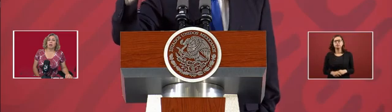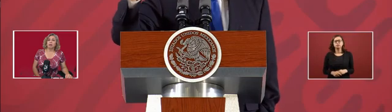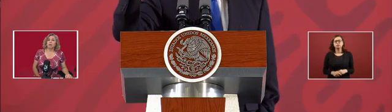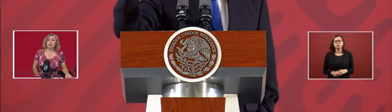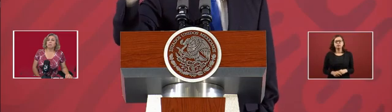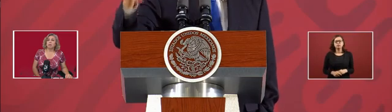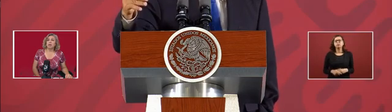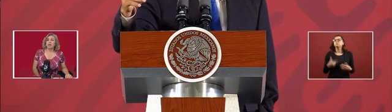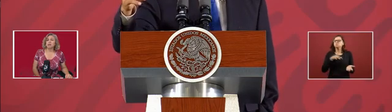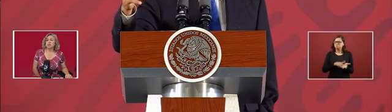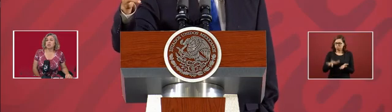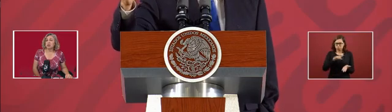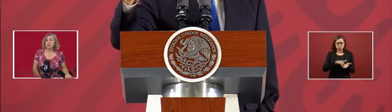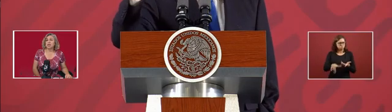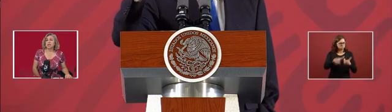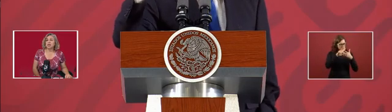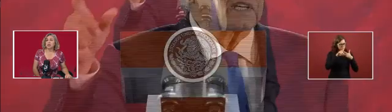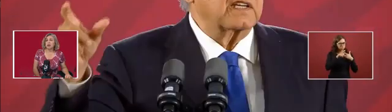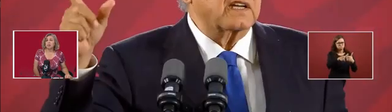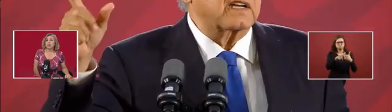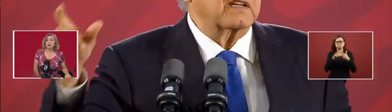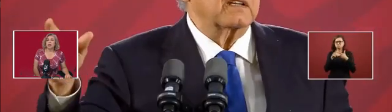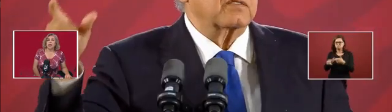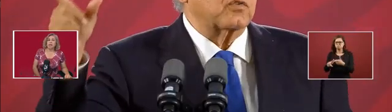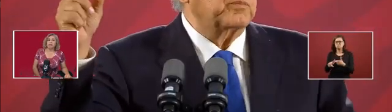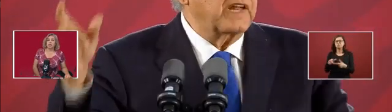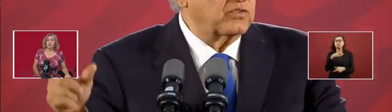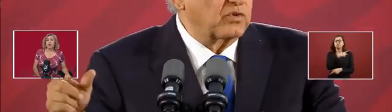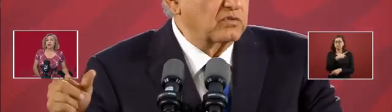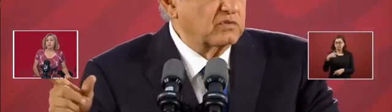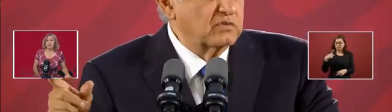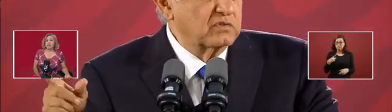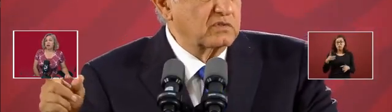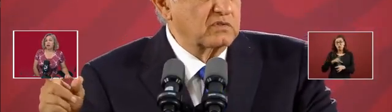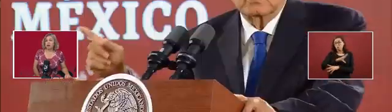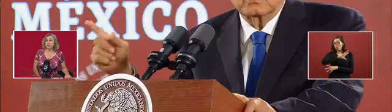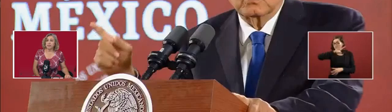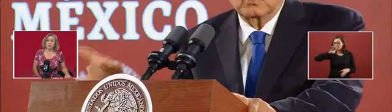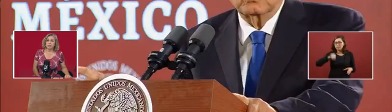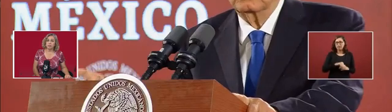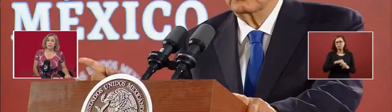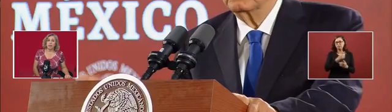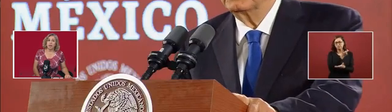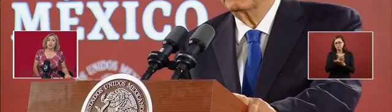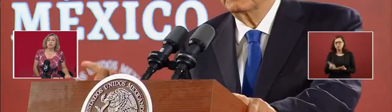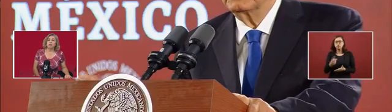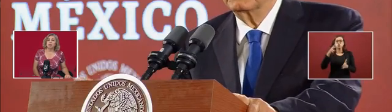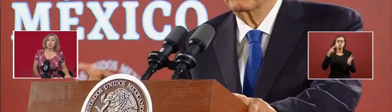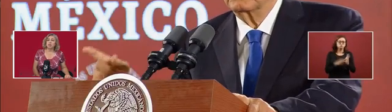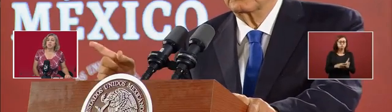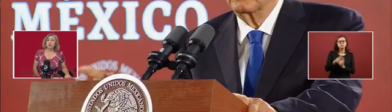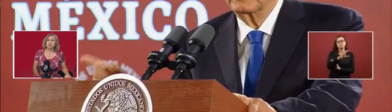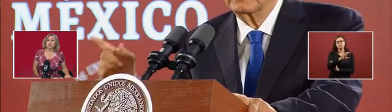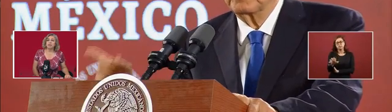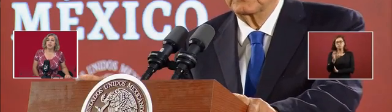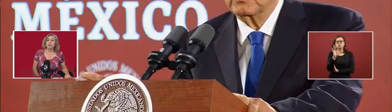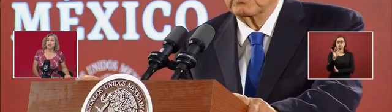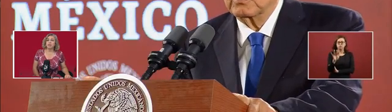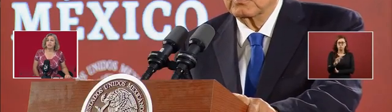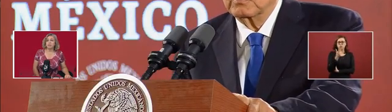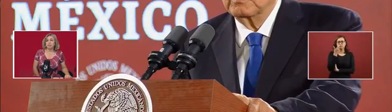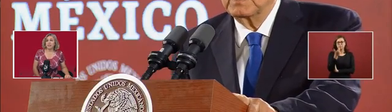Like they're doing it in the Secretary ya está en Tabasco. They're already in Ya